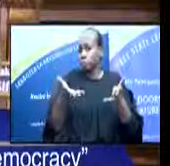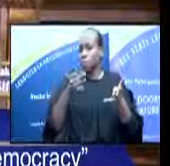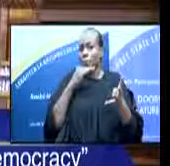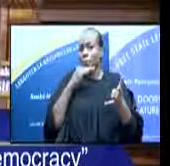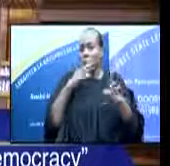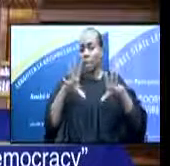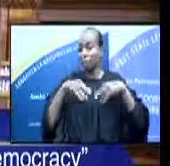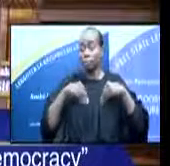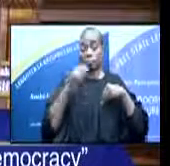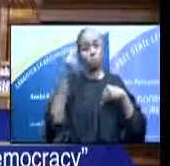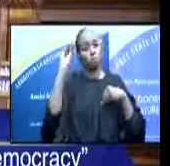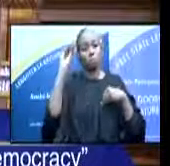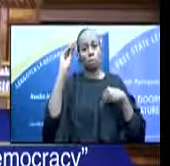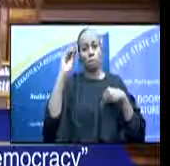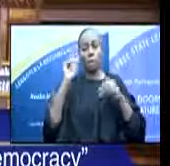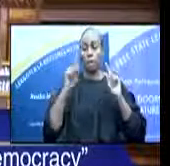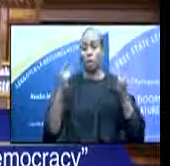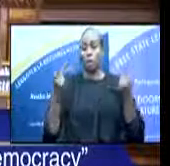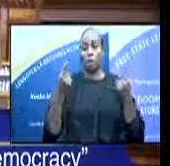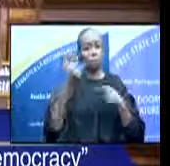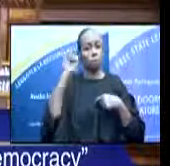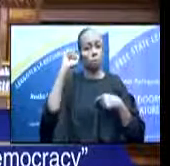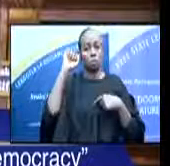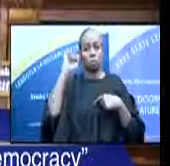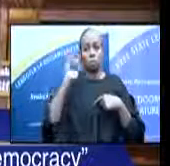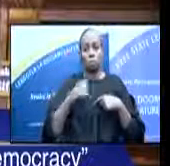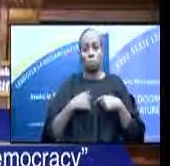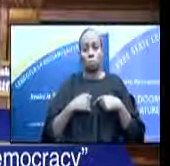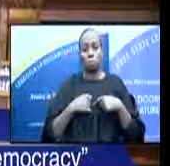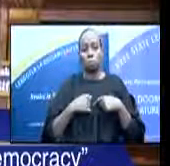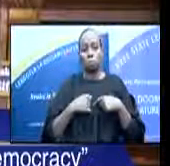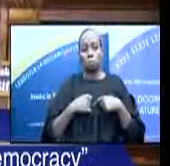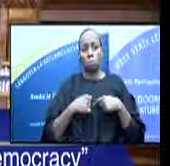uncalled for. It is uncalled for.